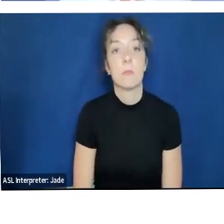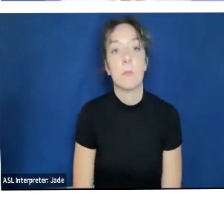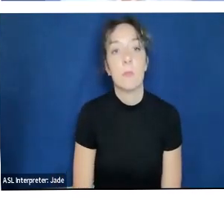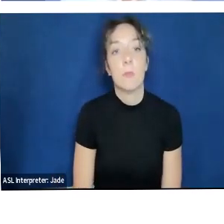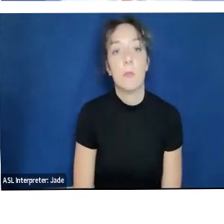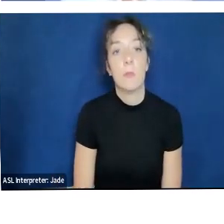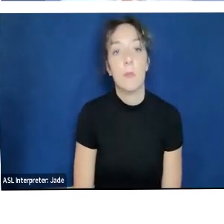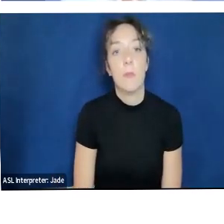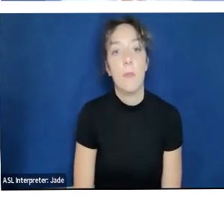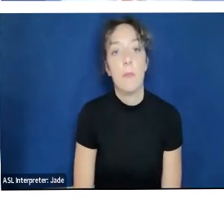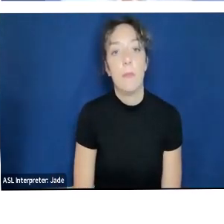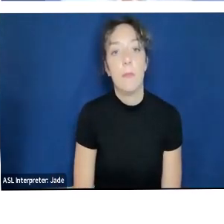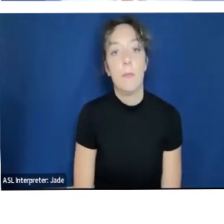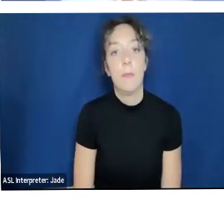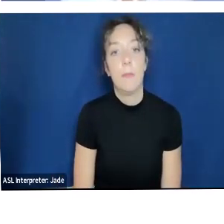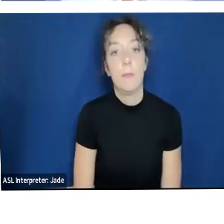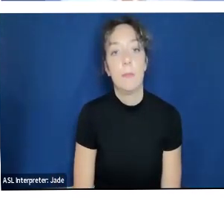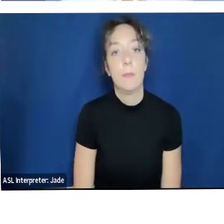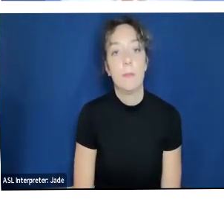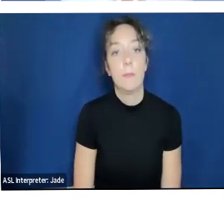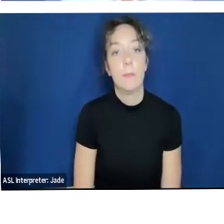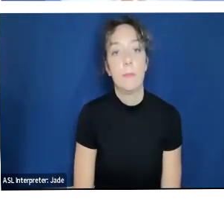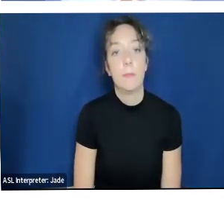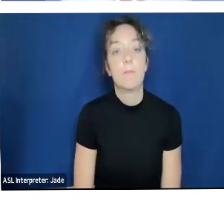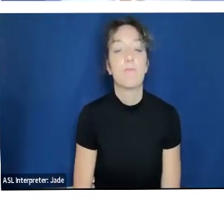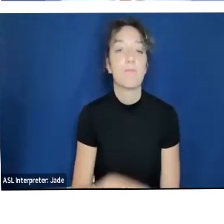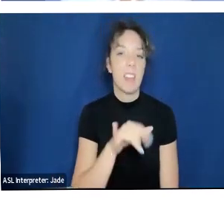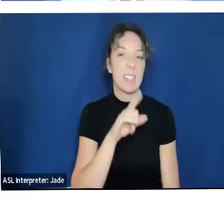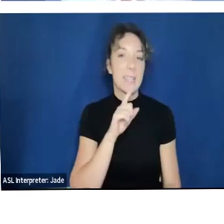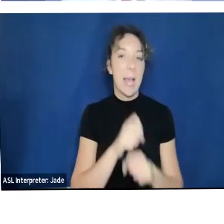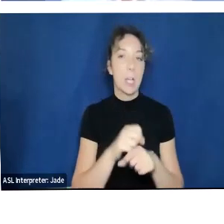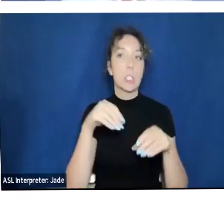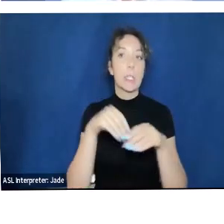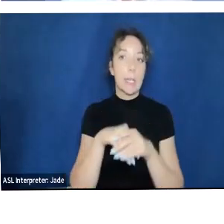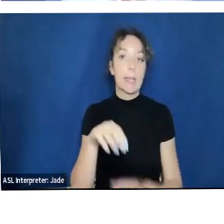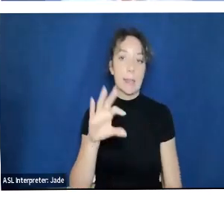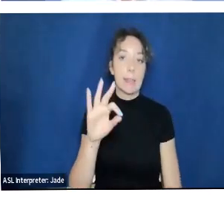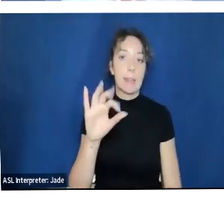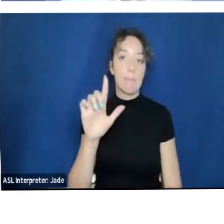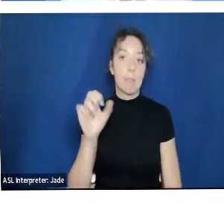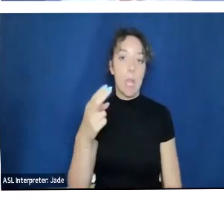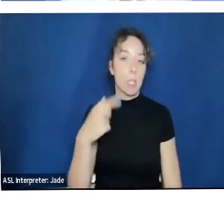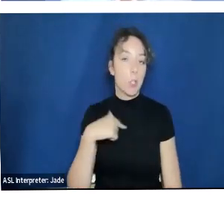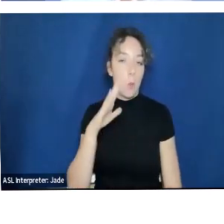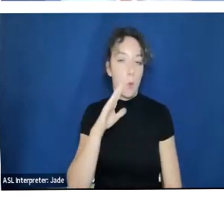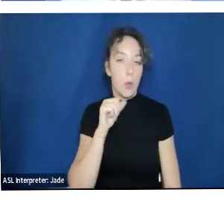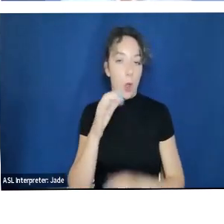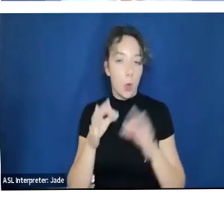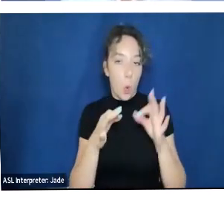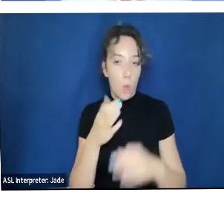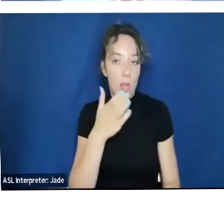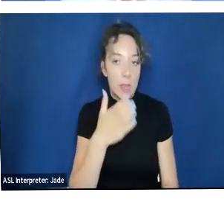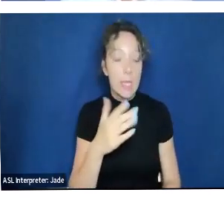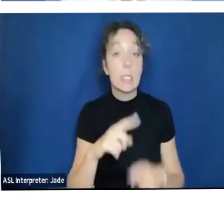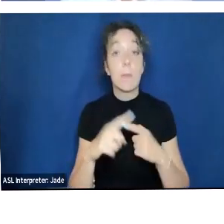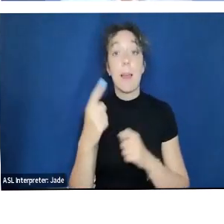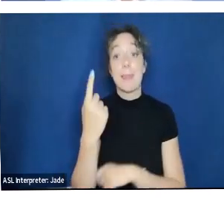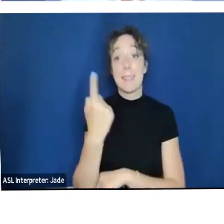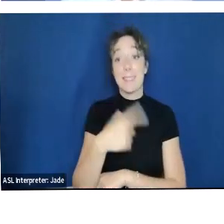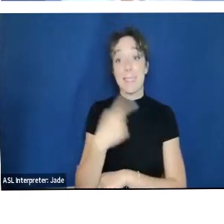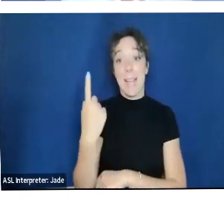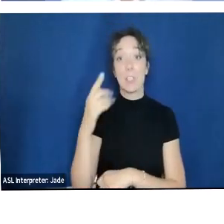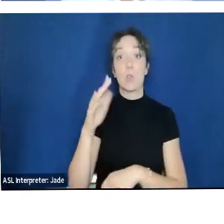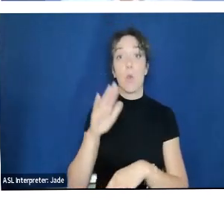And this is actually in the flash, so I'm not going to go over this, but the dates that are on